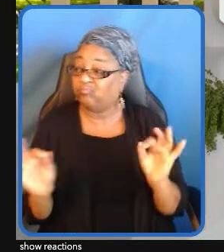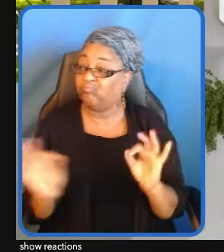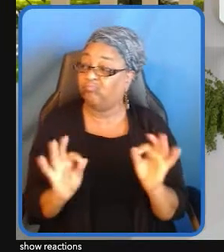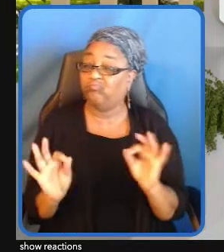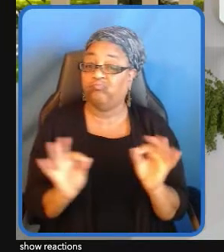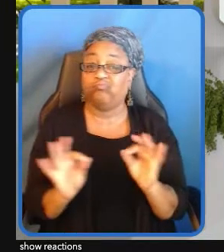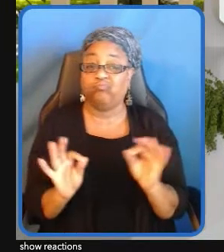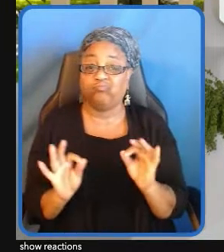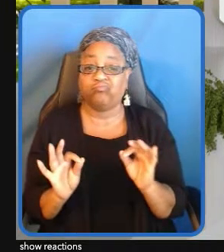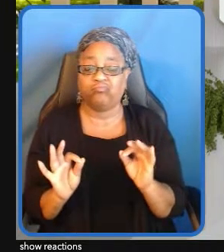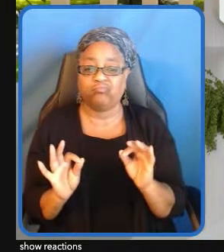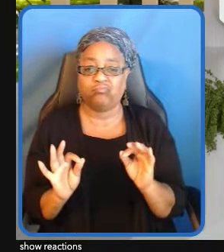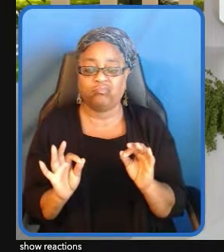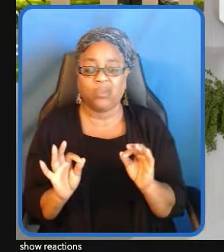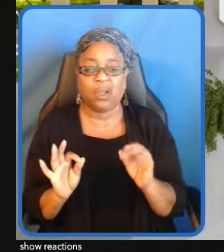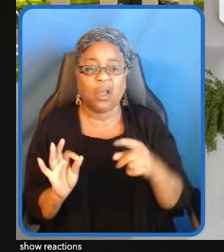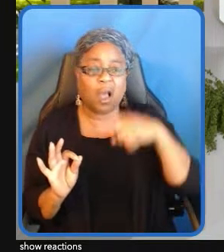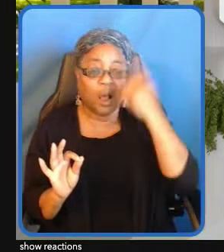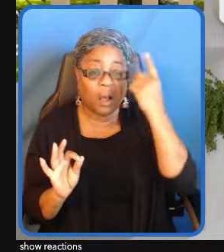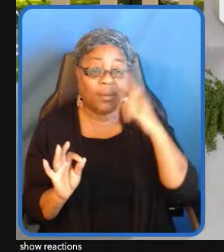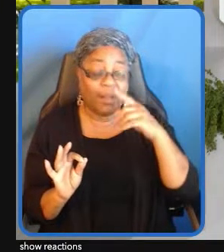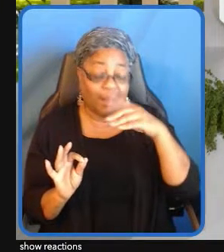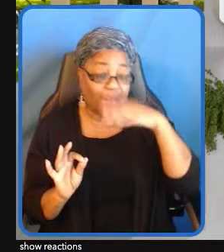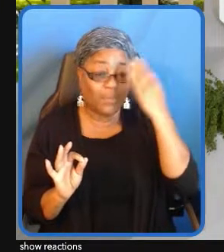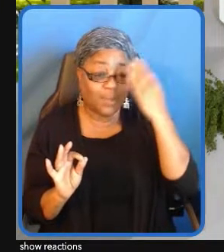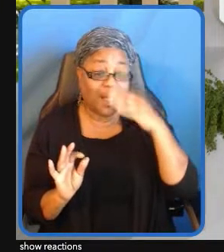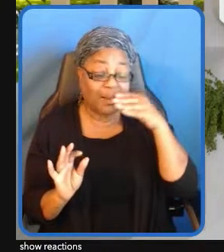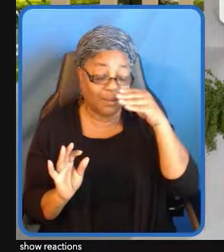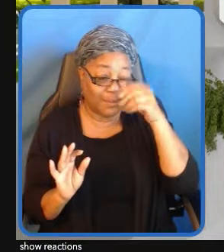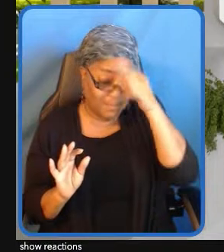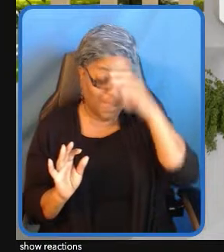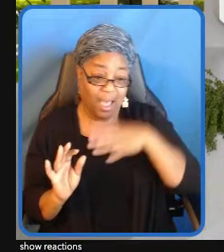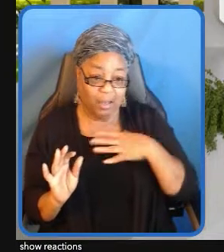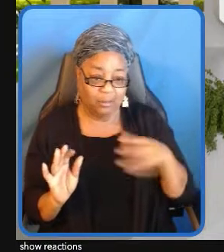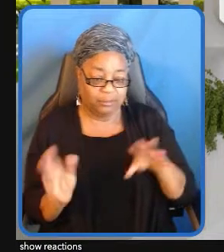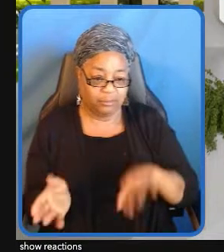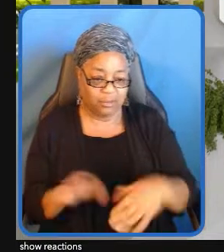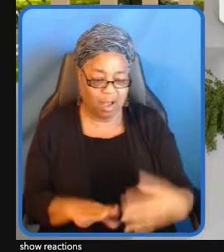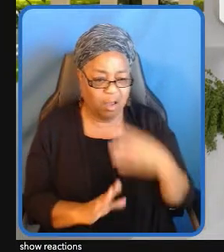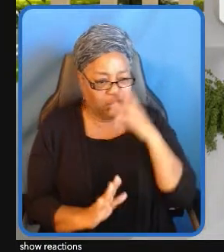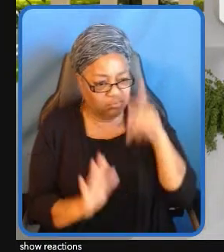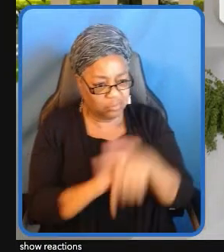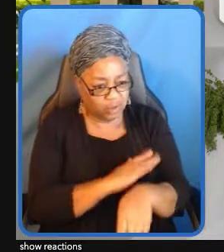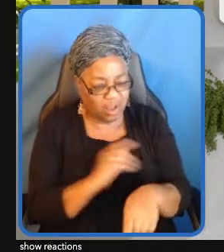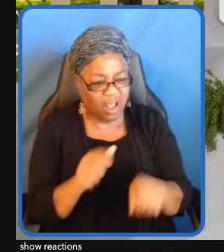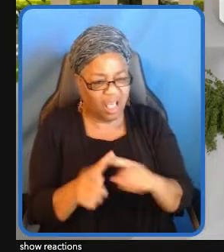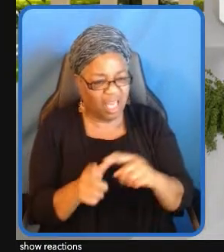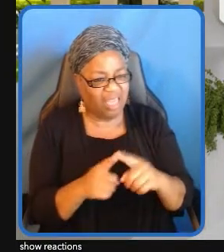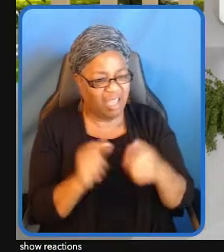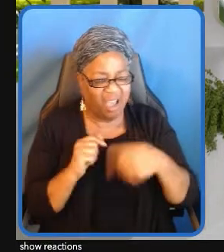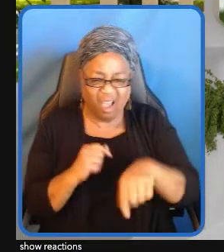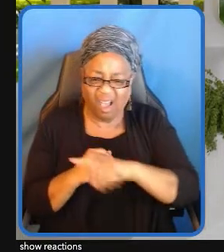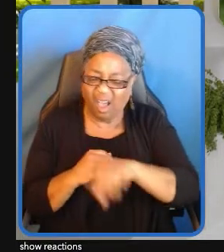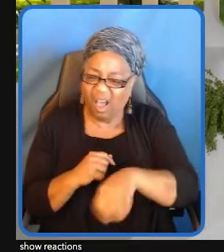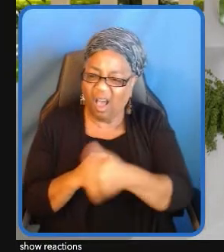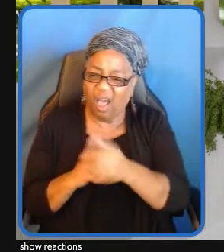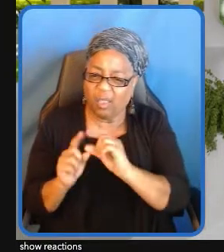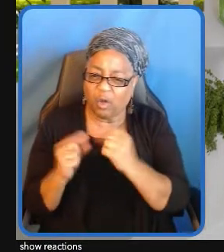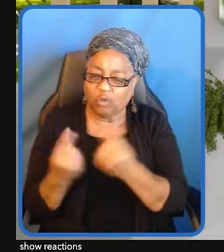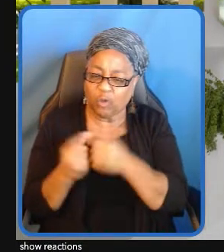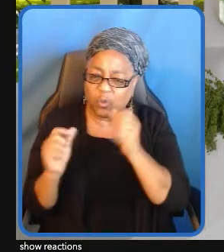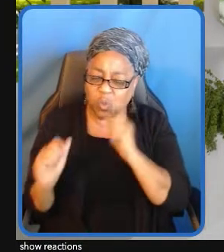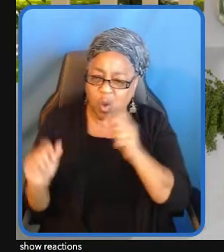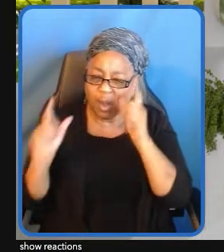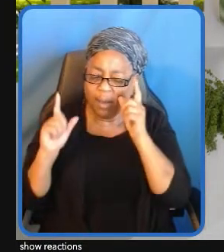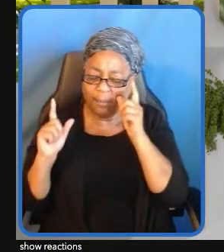of a black man to wake up many majority groups to the lived experience, because here's the thing,